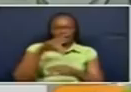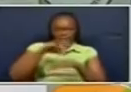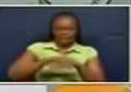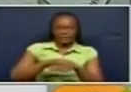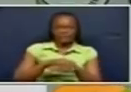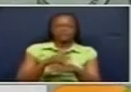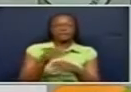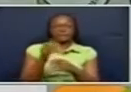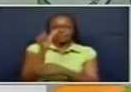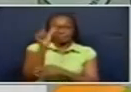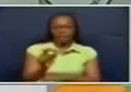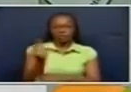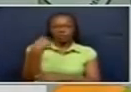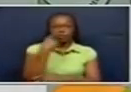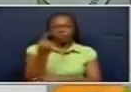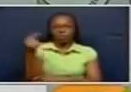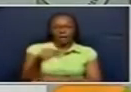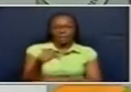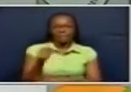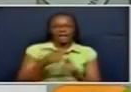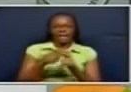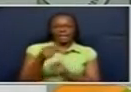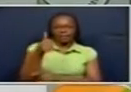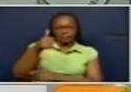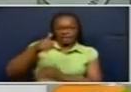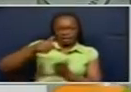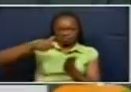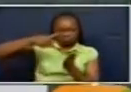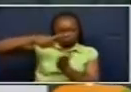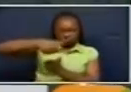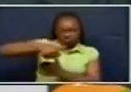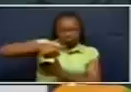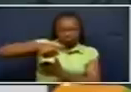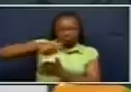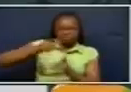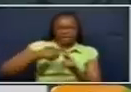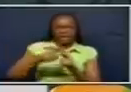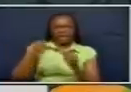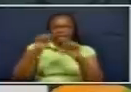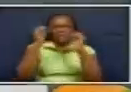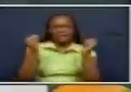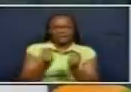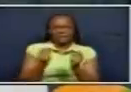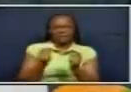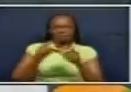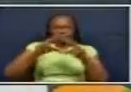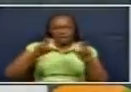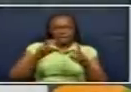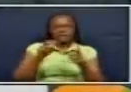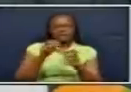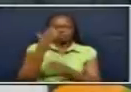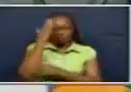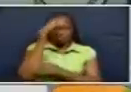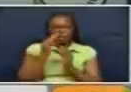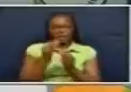station on that day. Okay. So she will put her finger and the system will be able to identify her as a voter on that particular